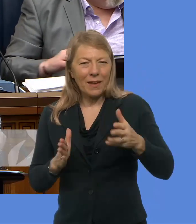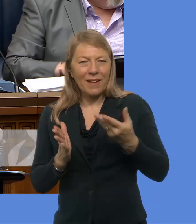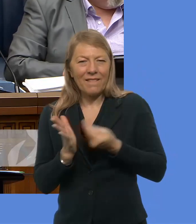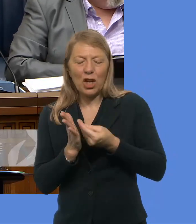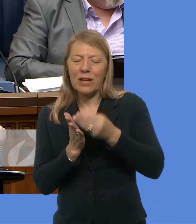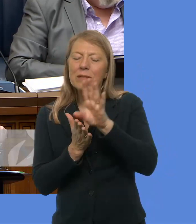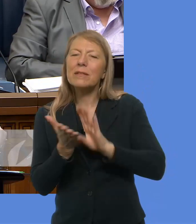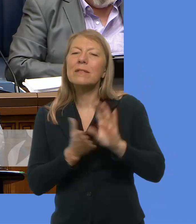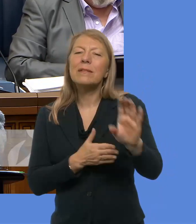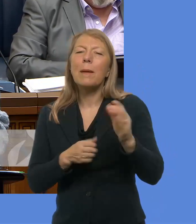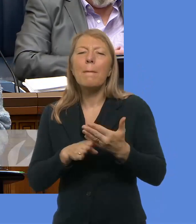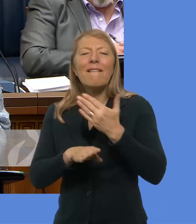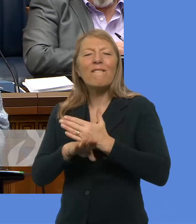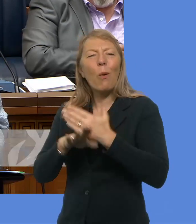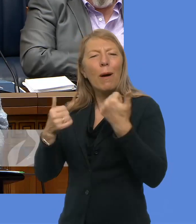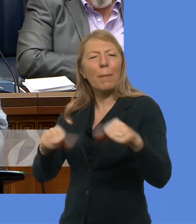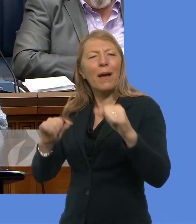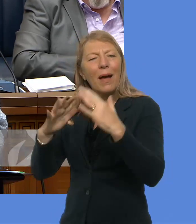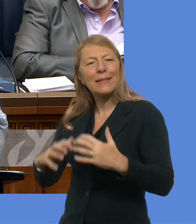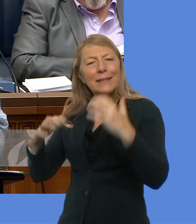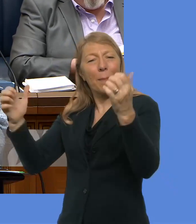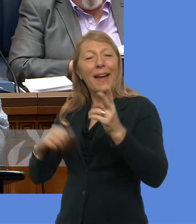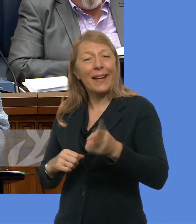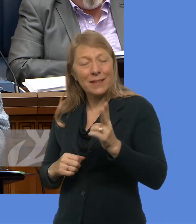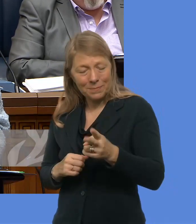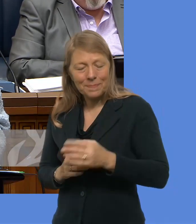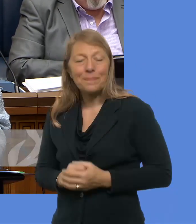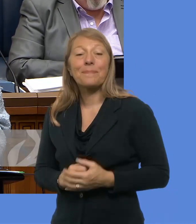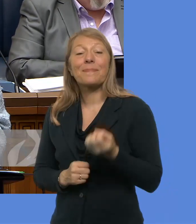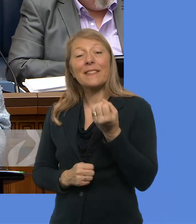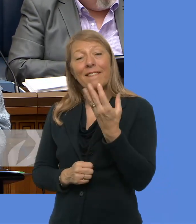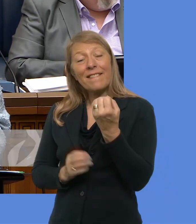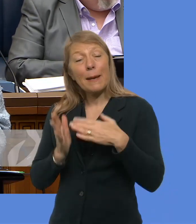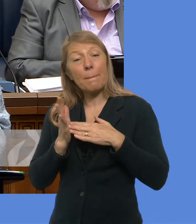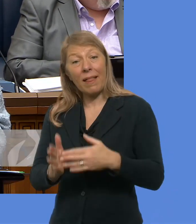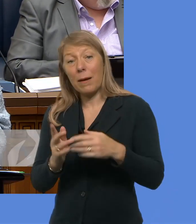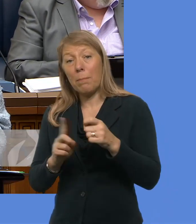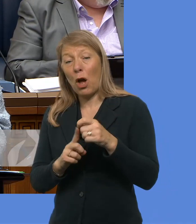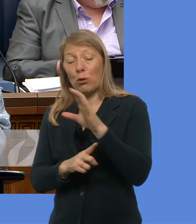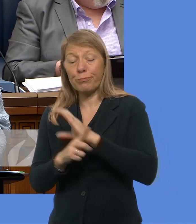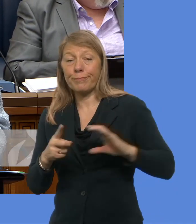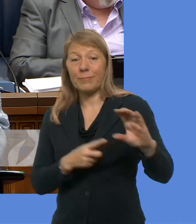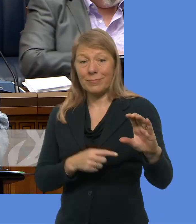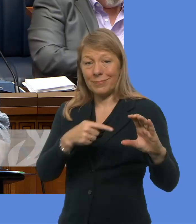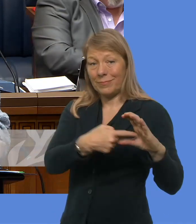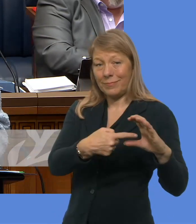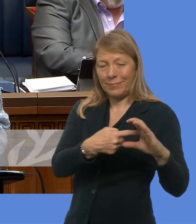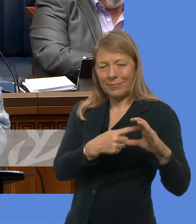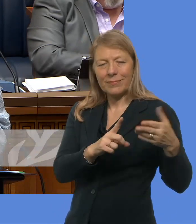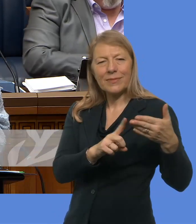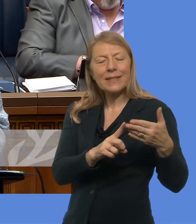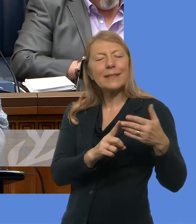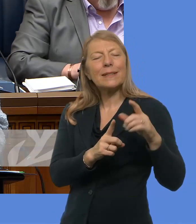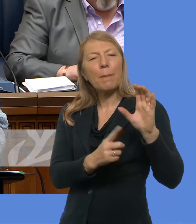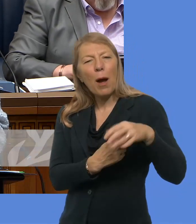to the Assembly coming back. 15 million was made available at that point in time, and funding was allocated to the Department for